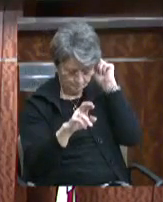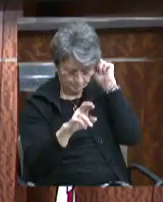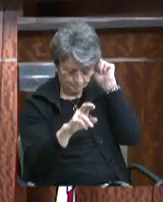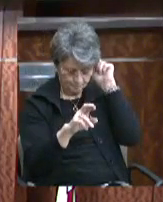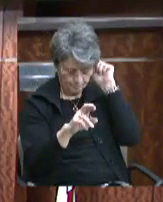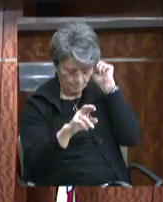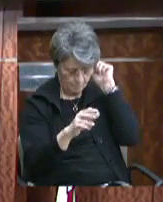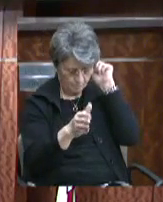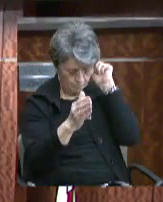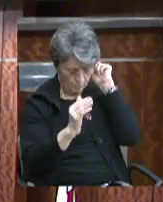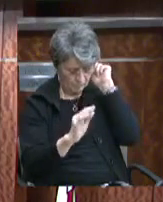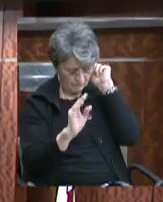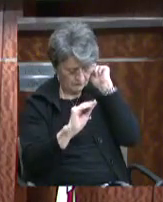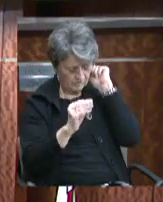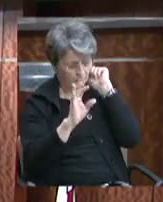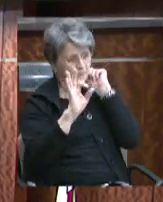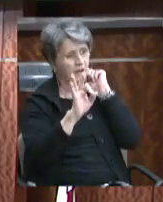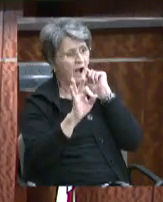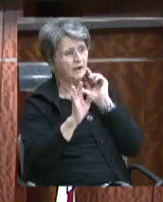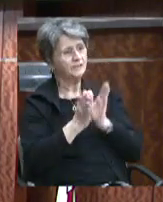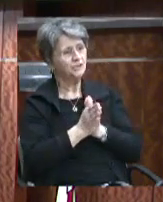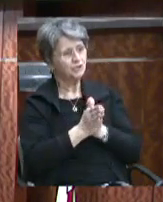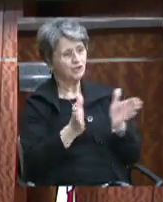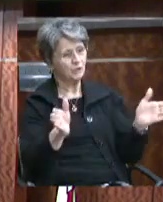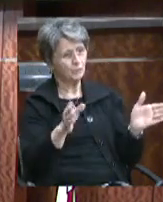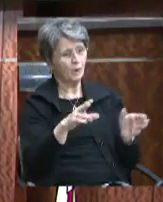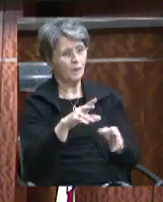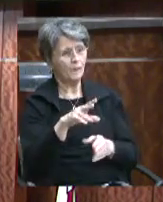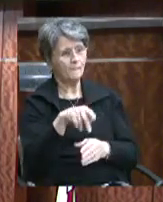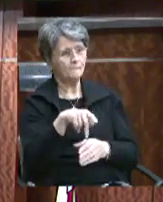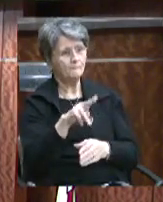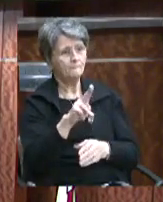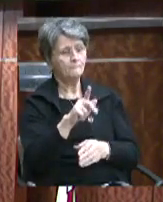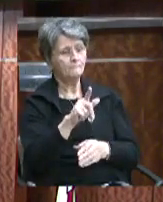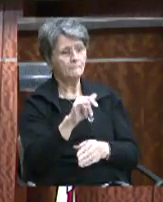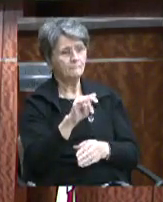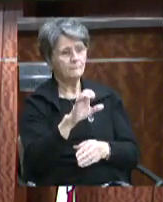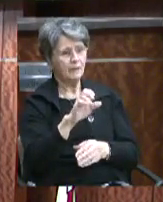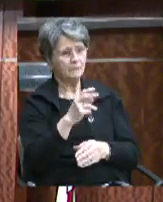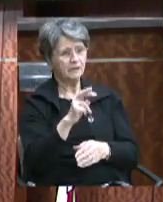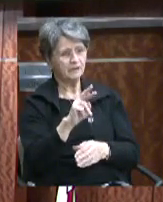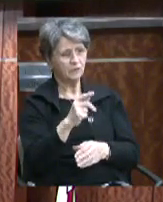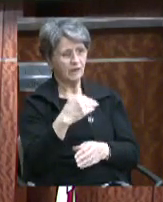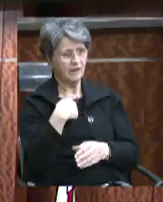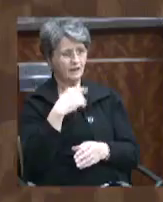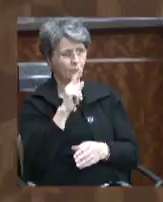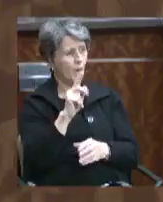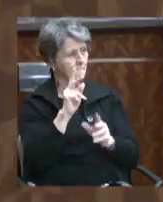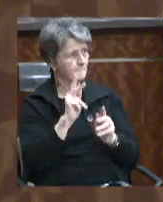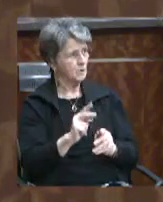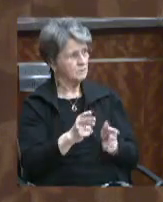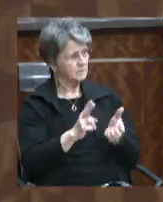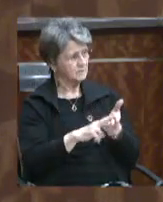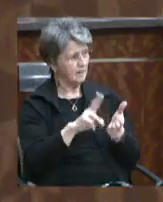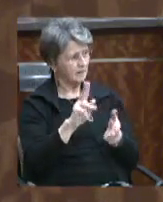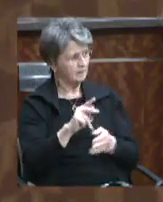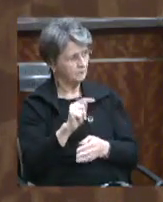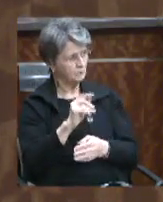Move to agenda item number 9, general public hearing. I have one person signed up to speak, Yolanda